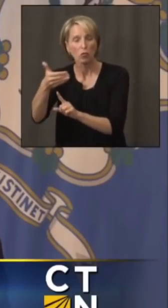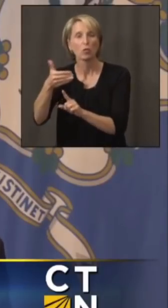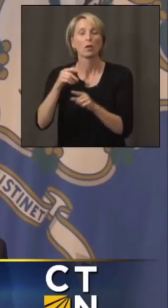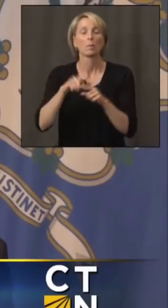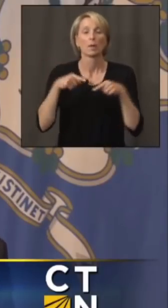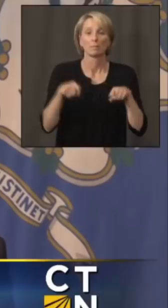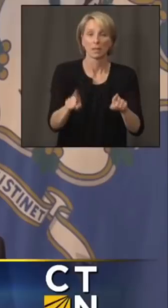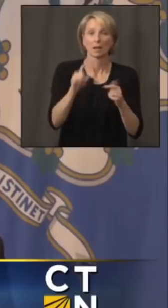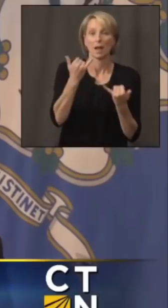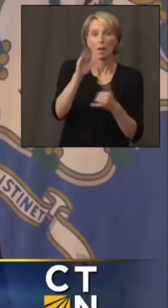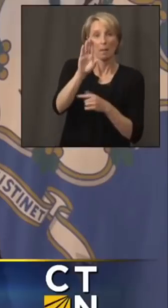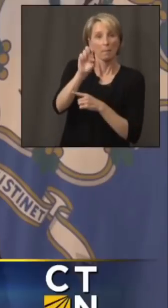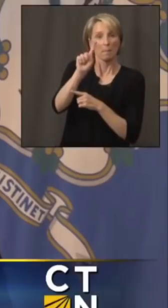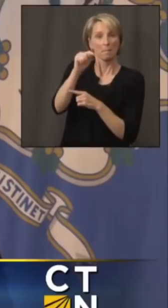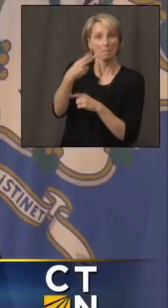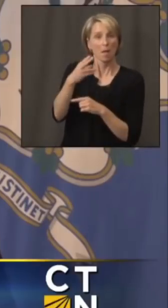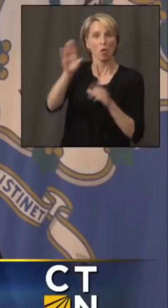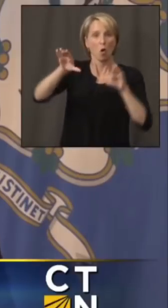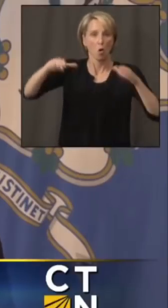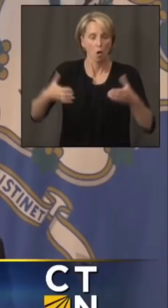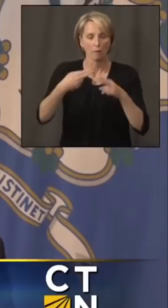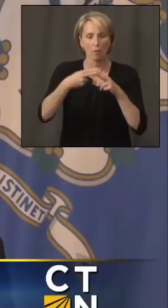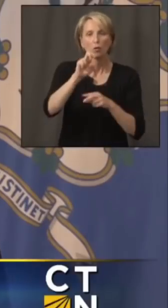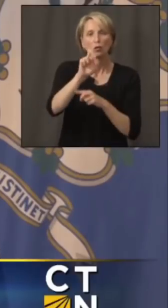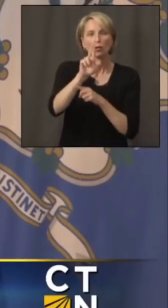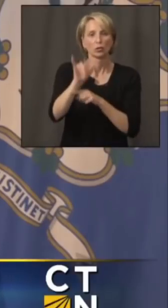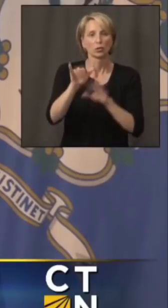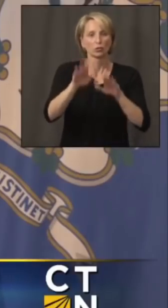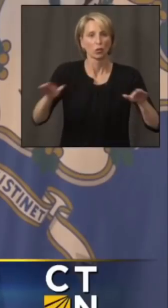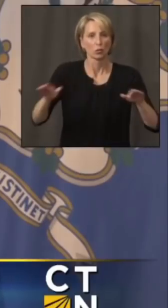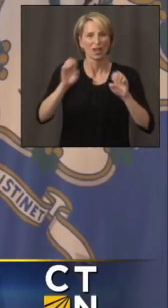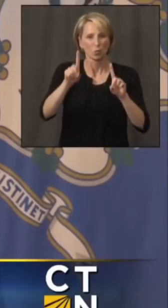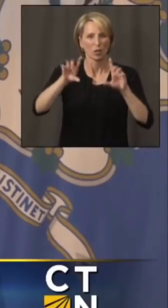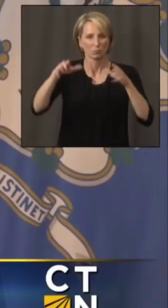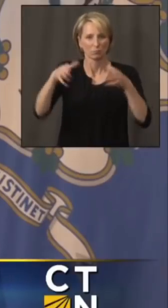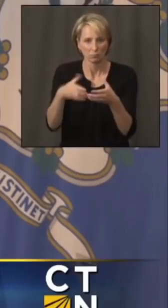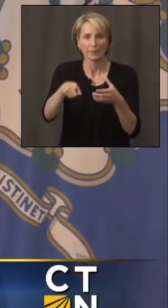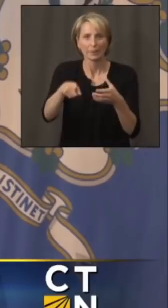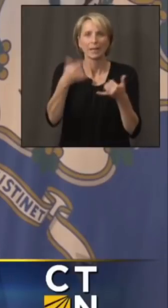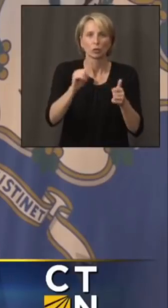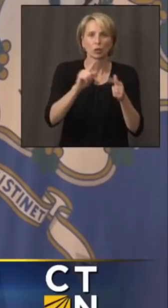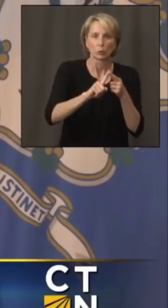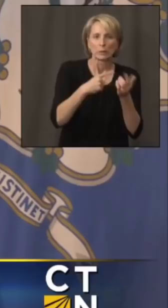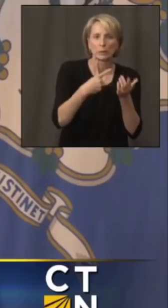Beth and her team are trying to put together daycare options just to support those families.